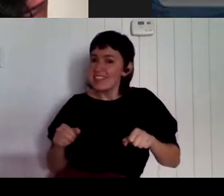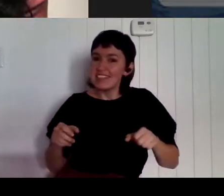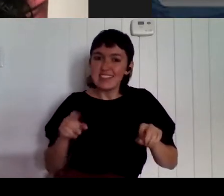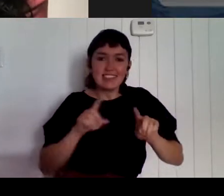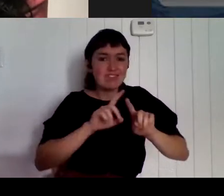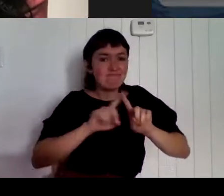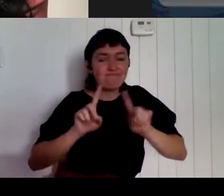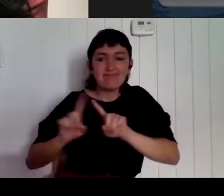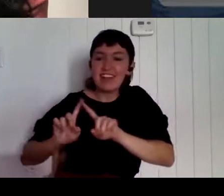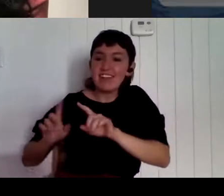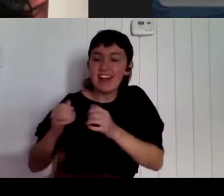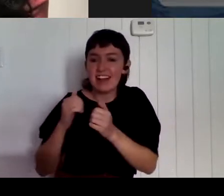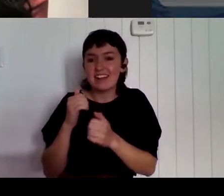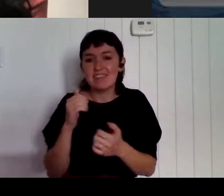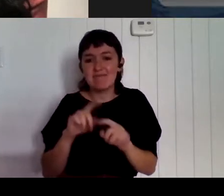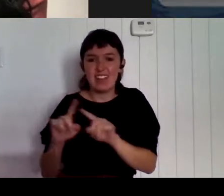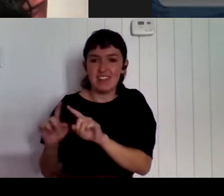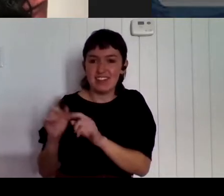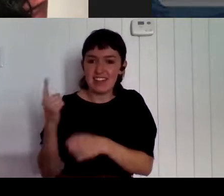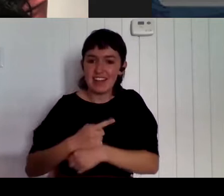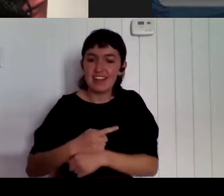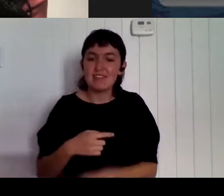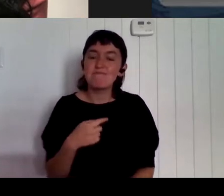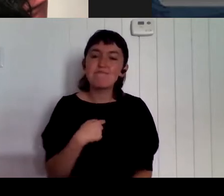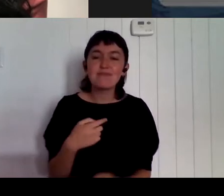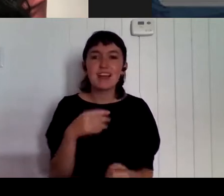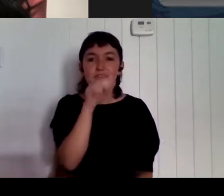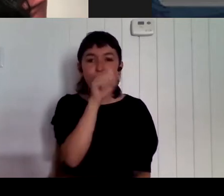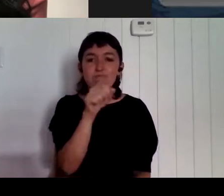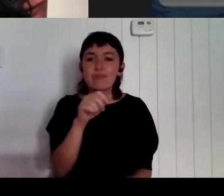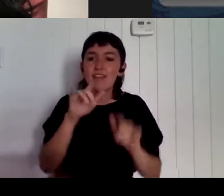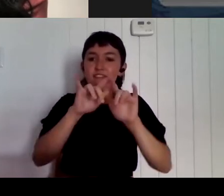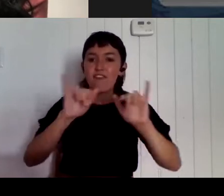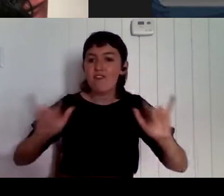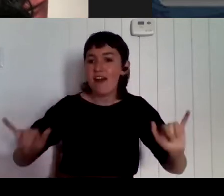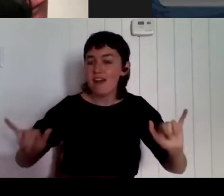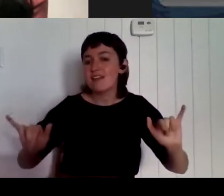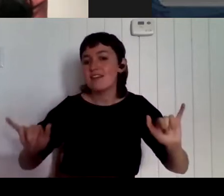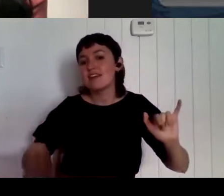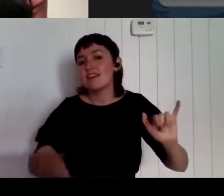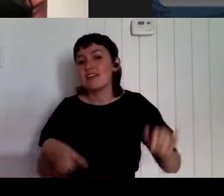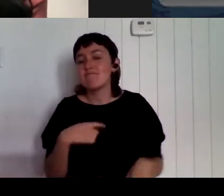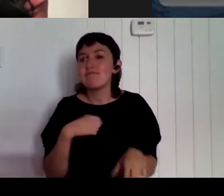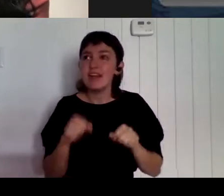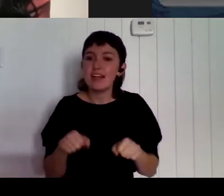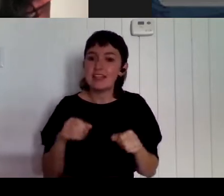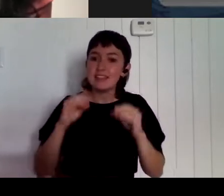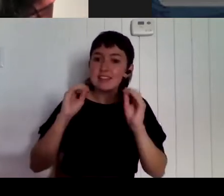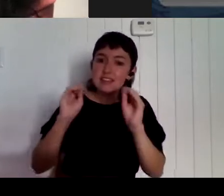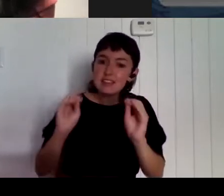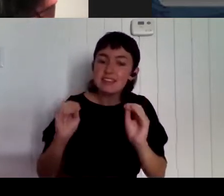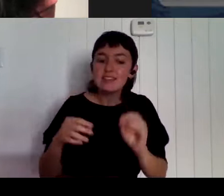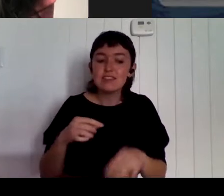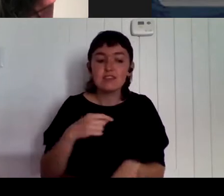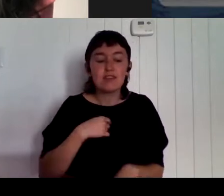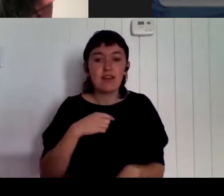like the variety of what I do and I like getting to teach. I like getting to help mentor